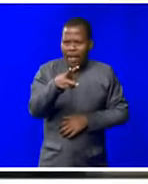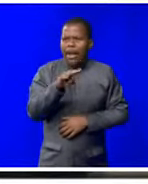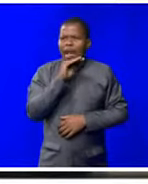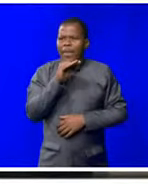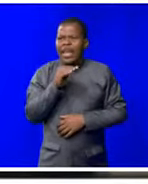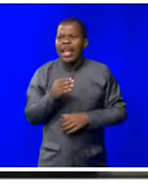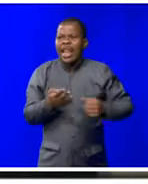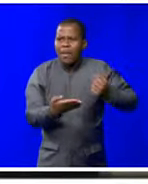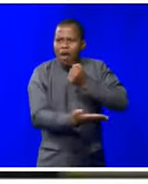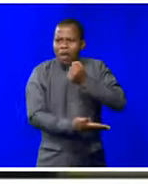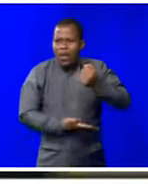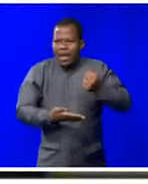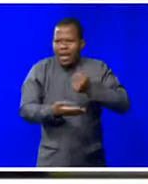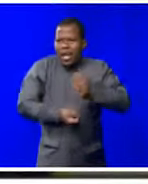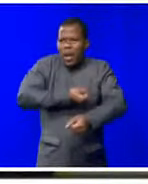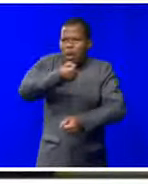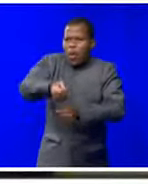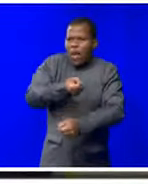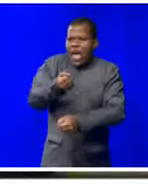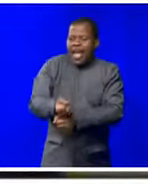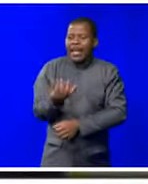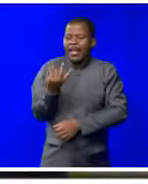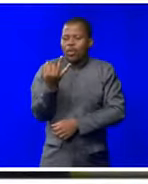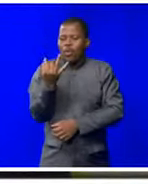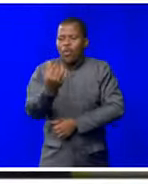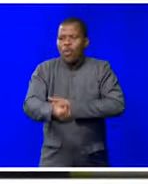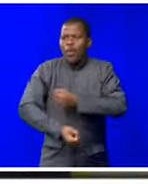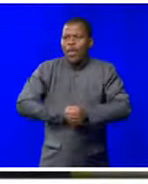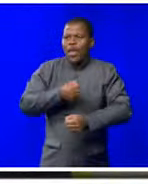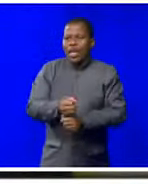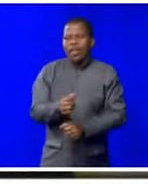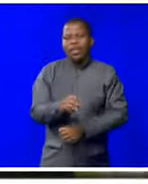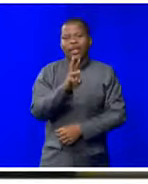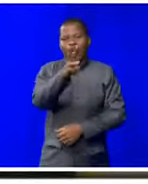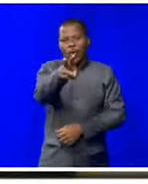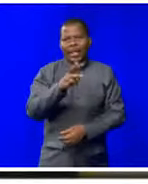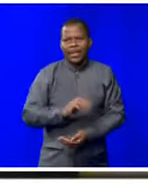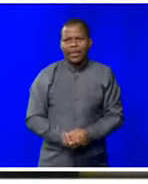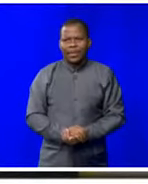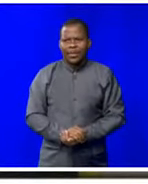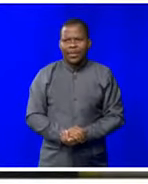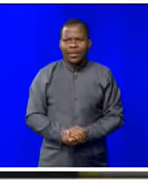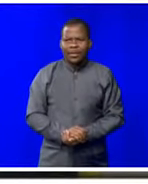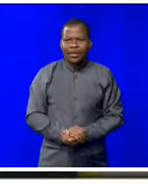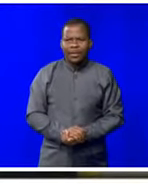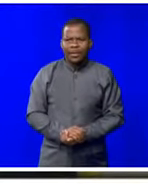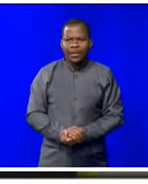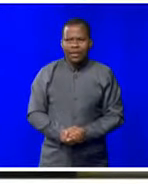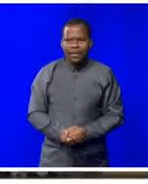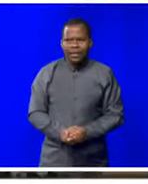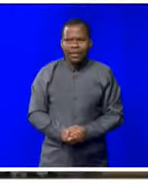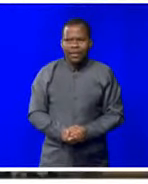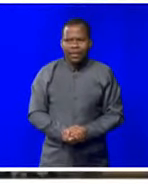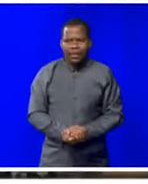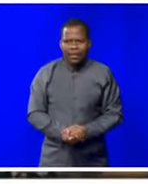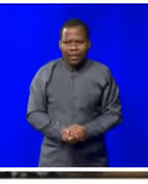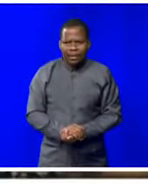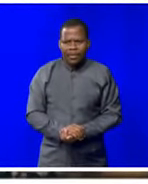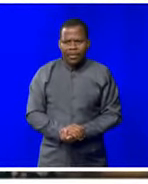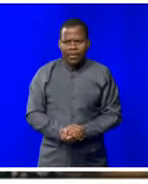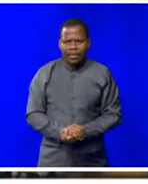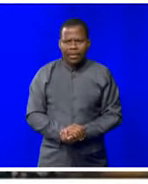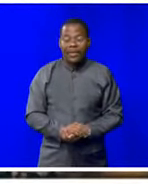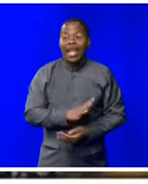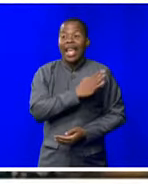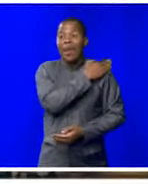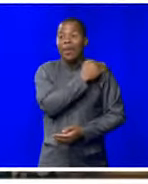for 2 years. Reporting for Eswatini TV News, I'm Samgal Suekoza with Sikumbuzo Dlamini Ezulwini.